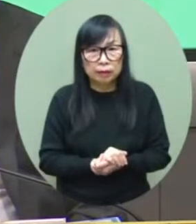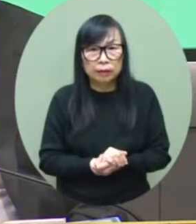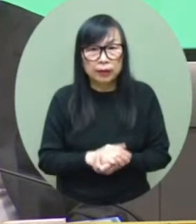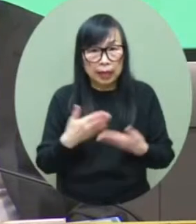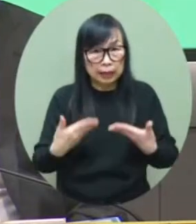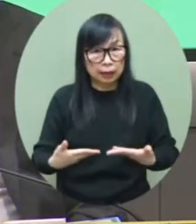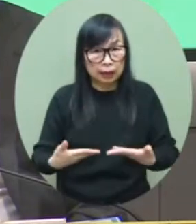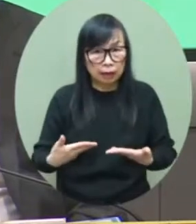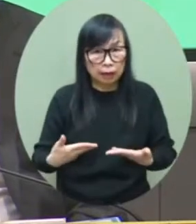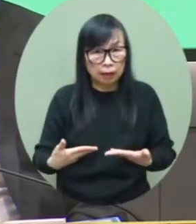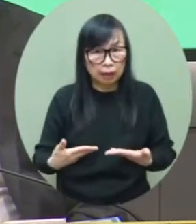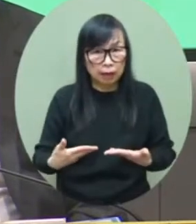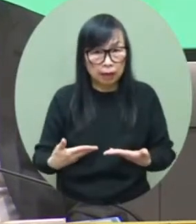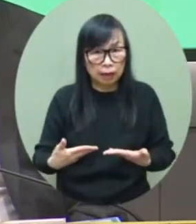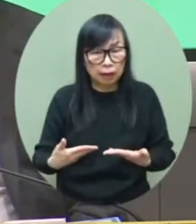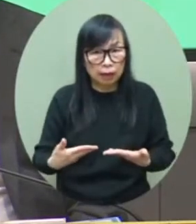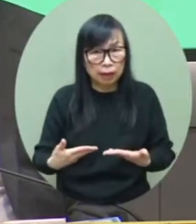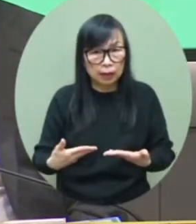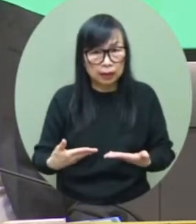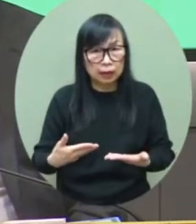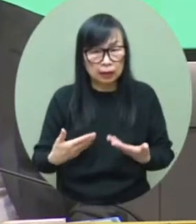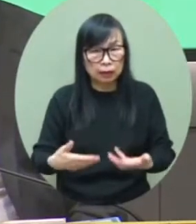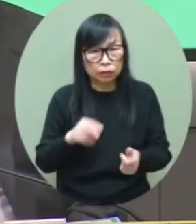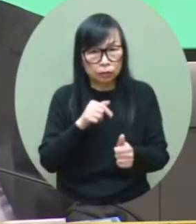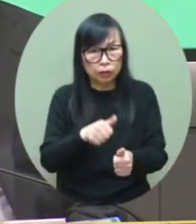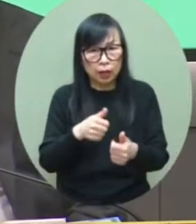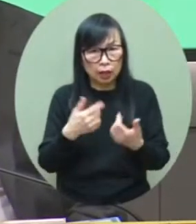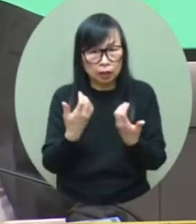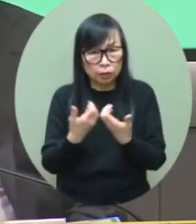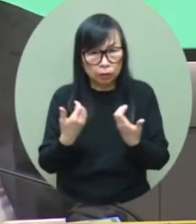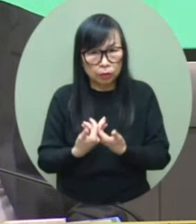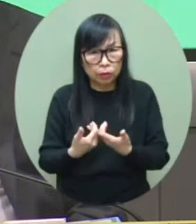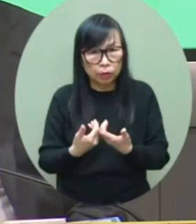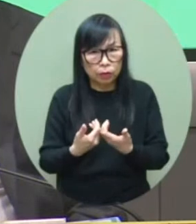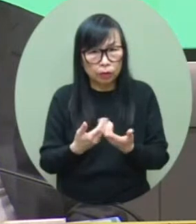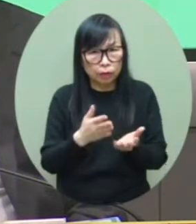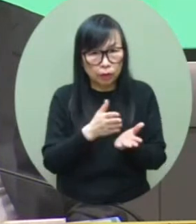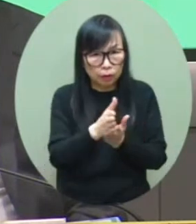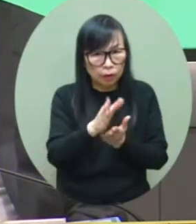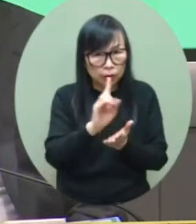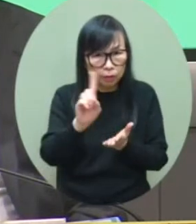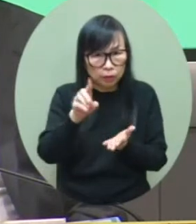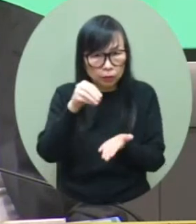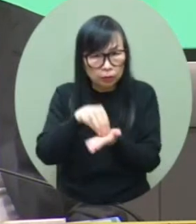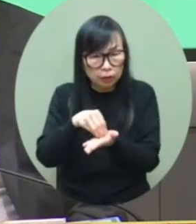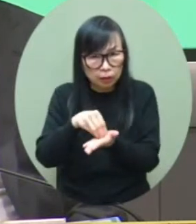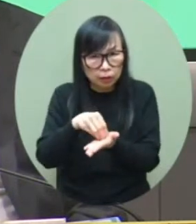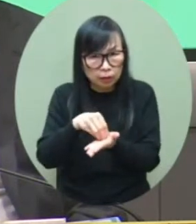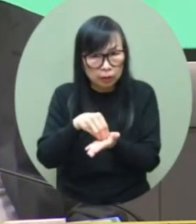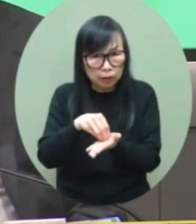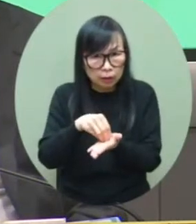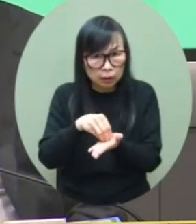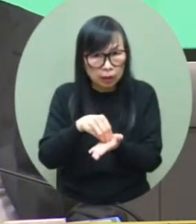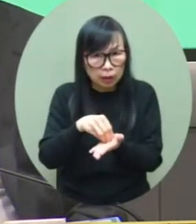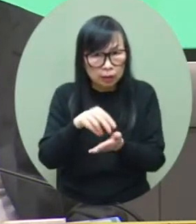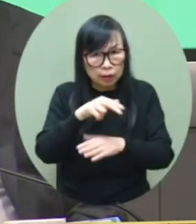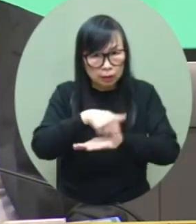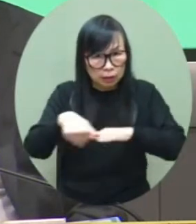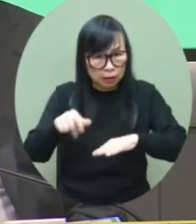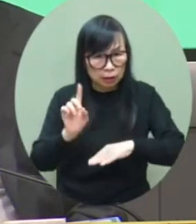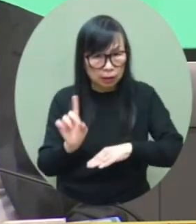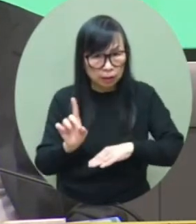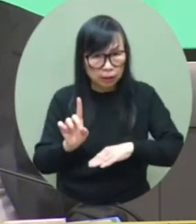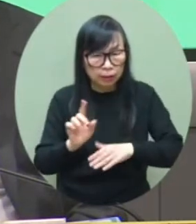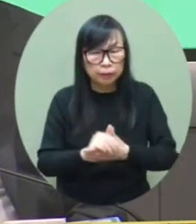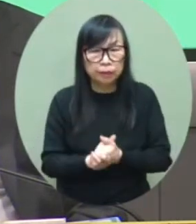know, scenarios that we cannot predict, but based on the current data and trend, we will have to decide